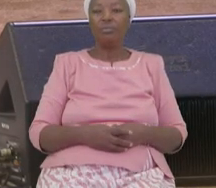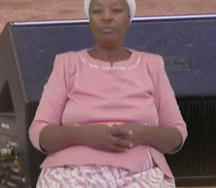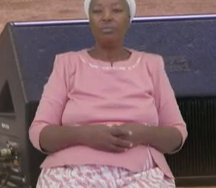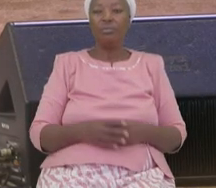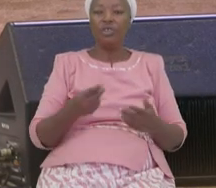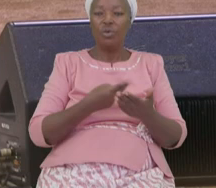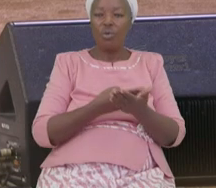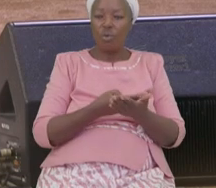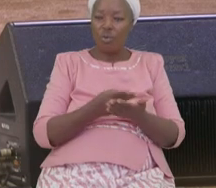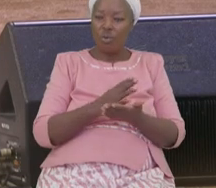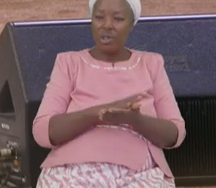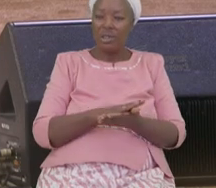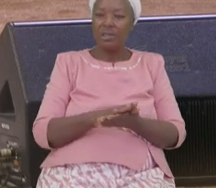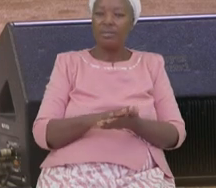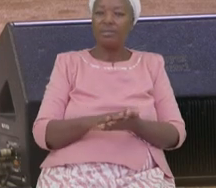Holy.